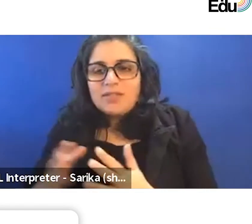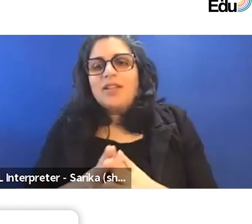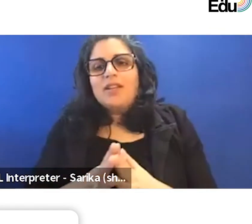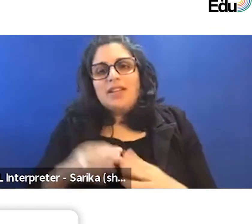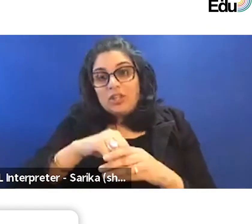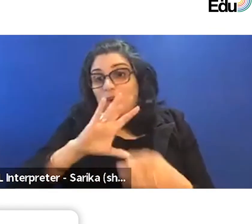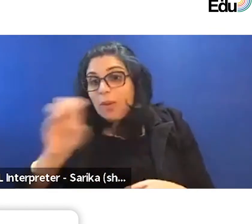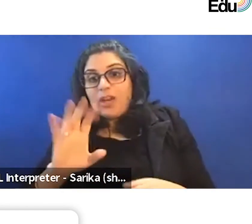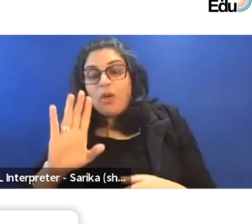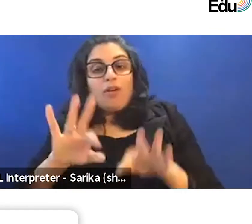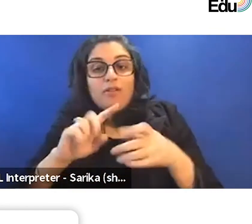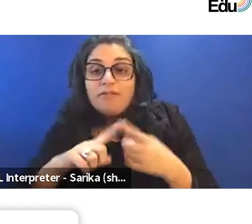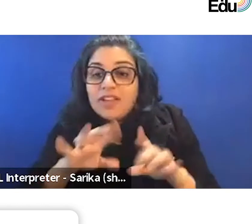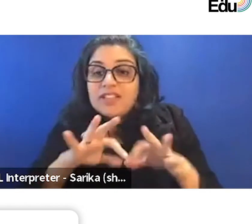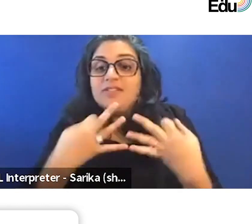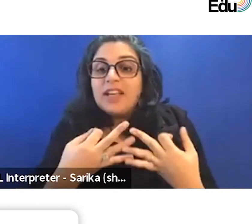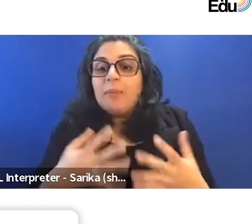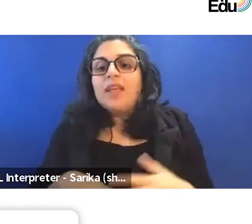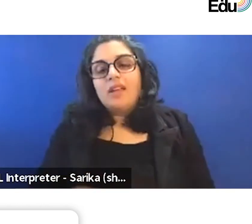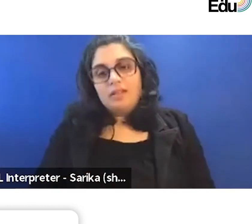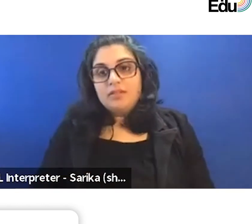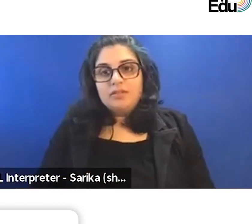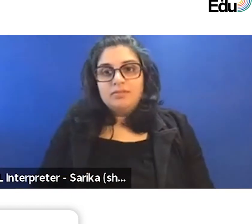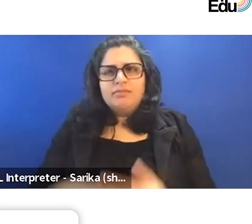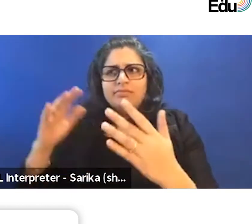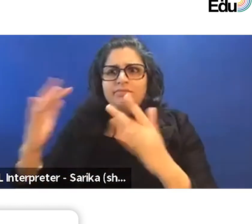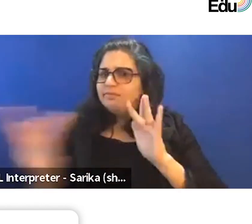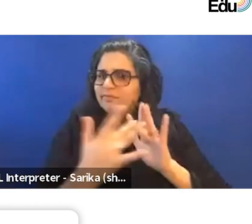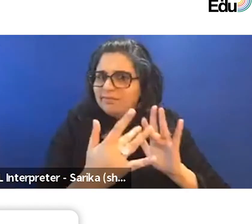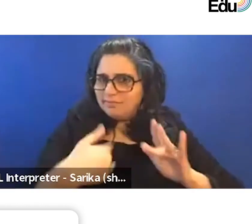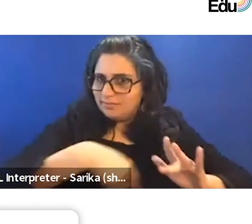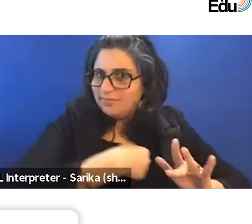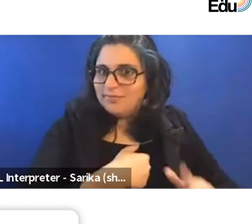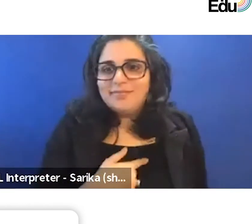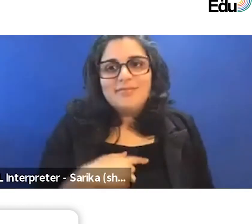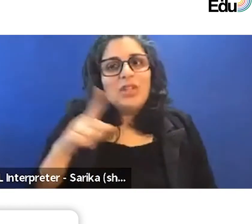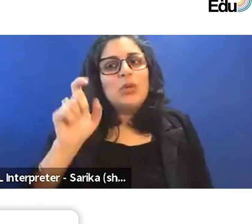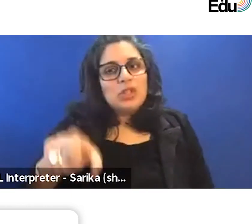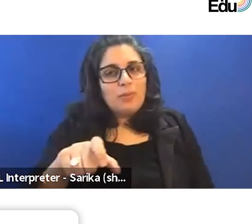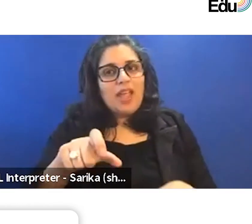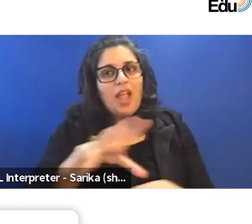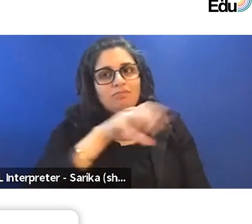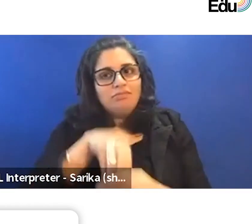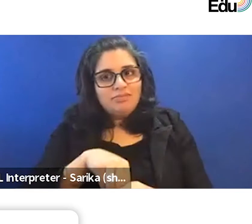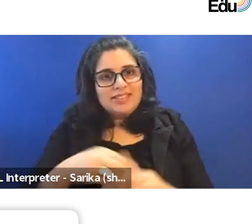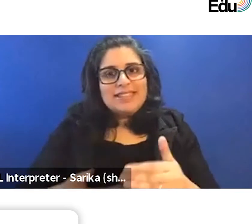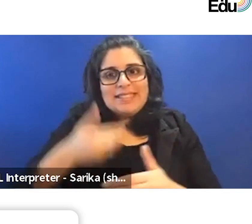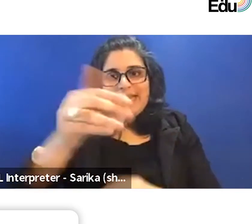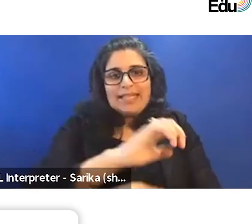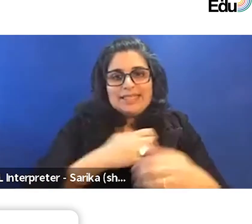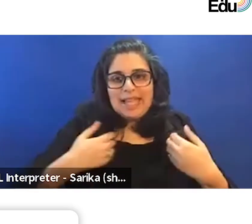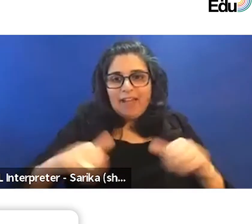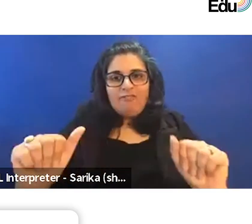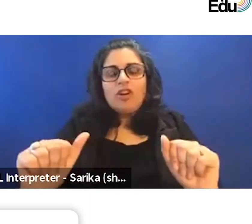your friends and family. I think reach out to us because you should be part of this next effort,